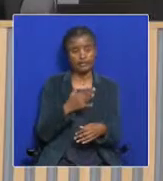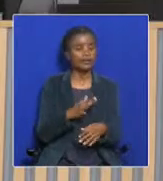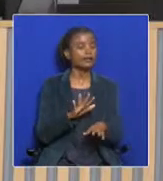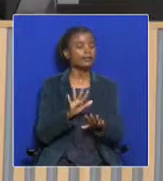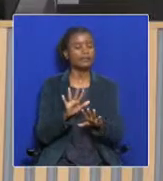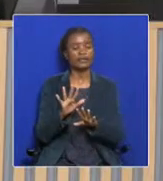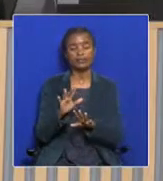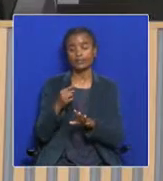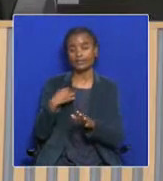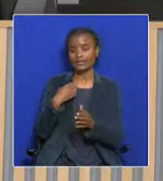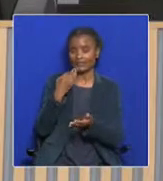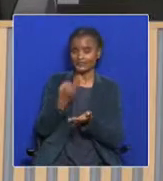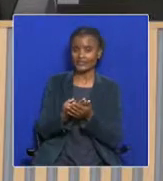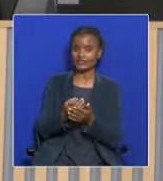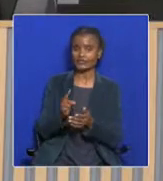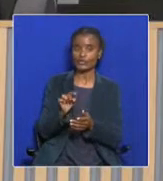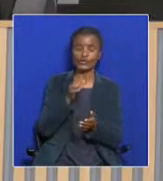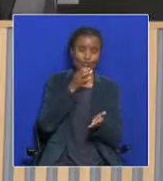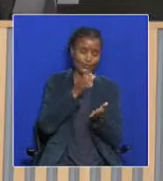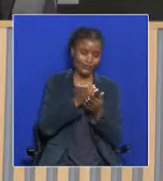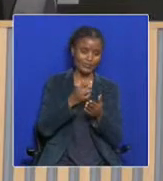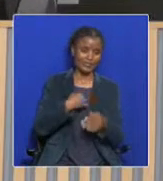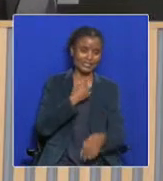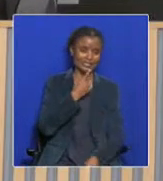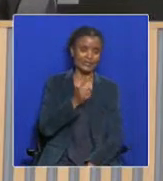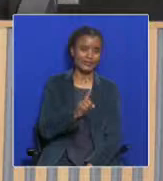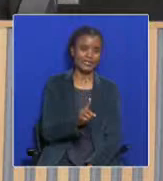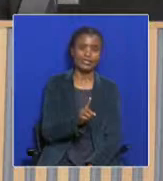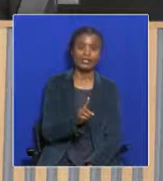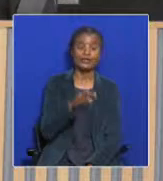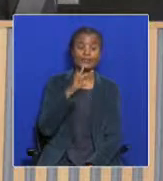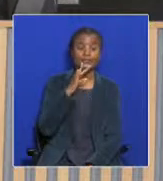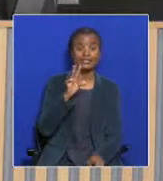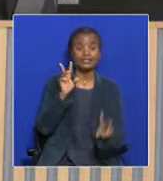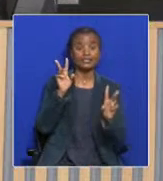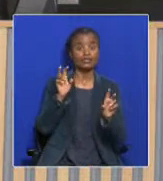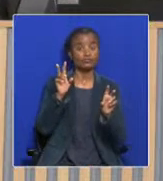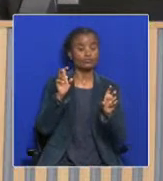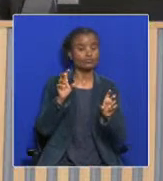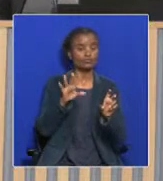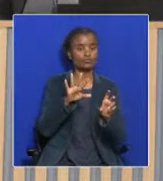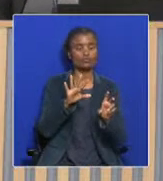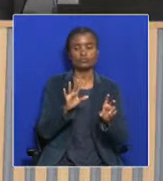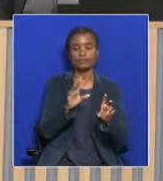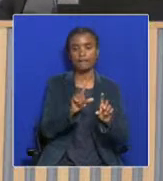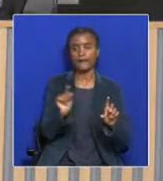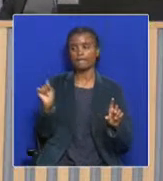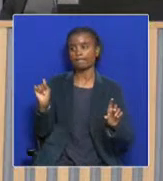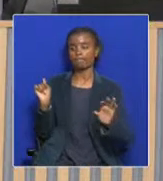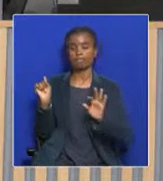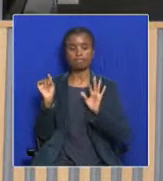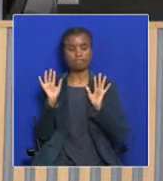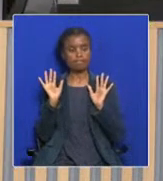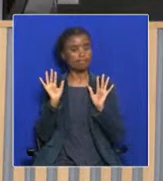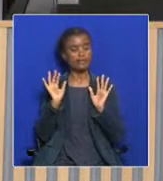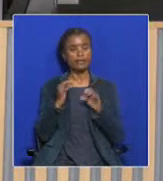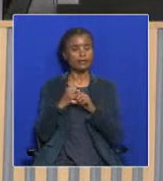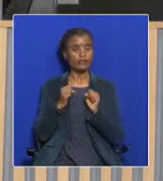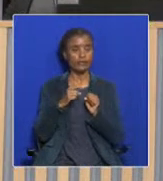confirming what I'm saying, yes, that you never left this matter, because the impression you have given, or at least that I had